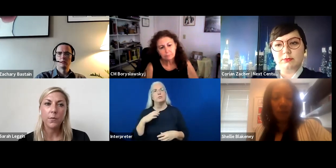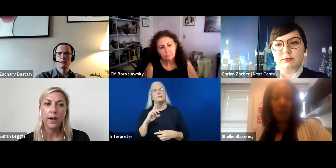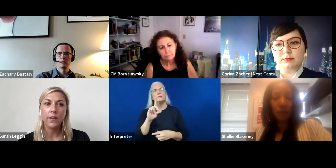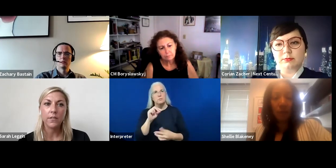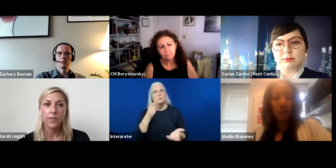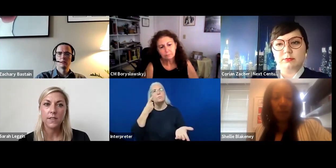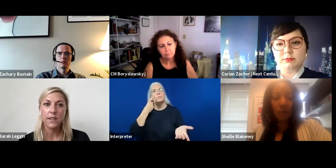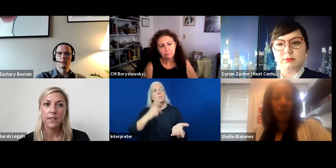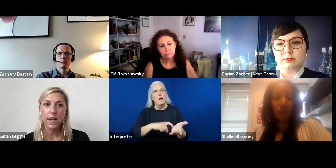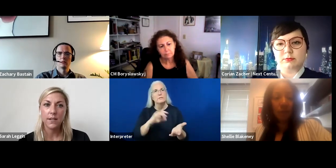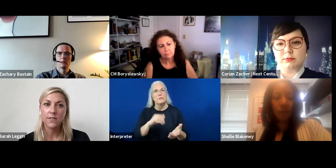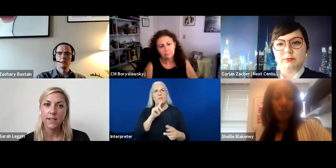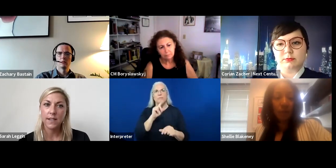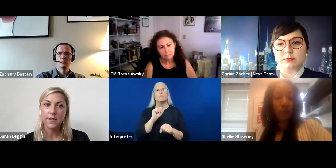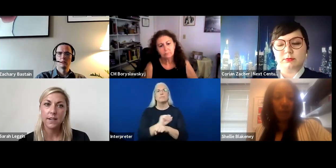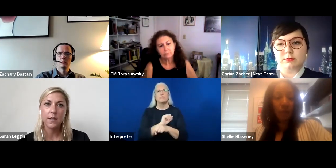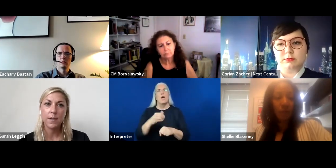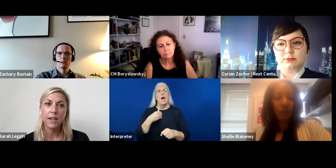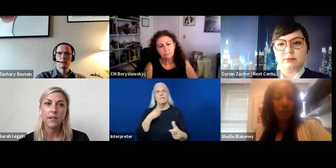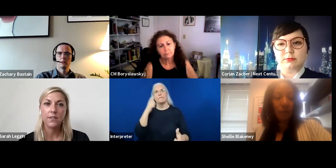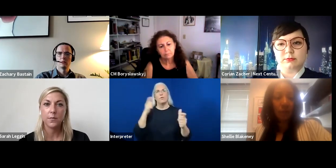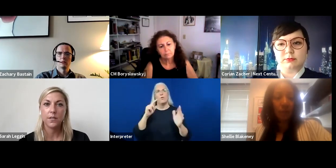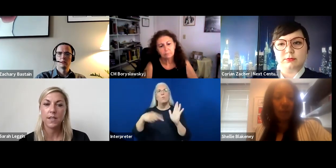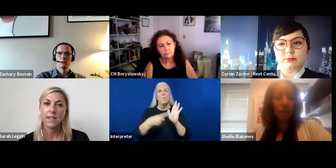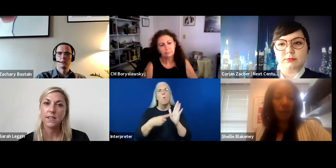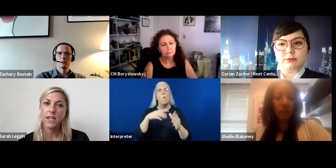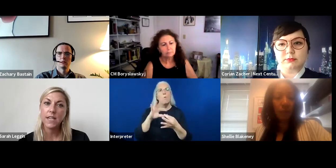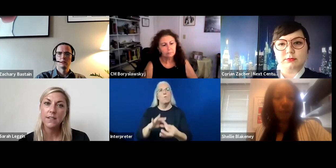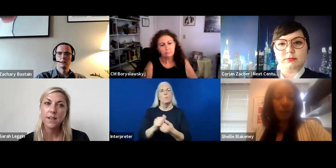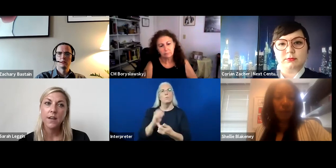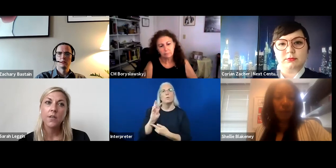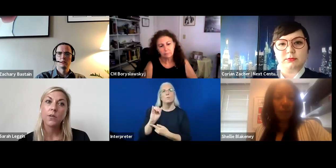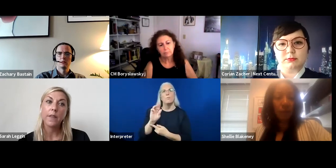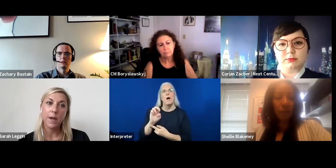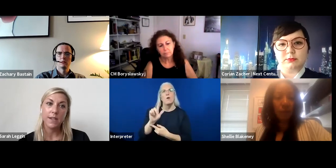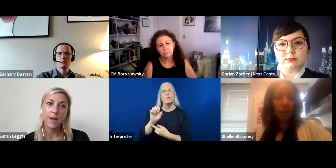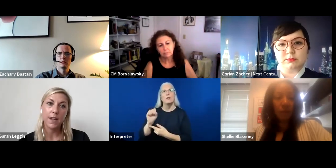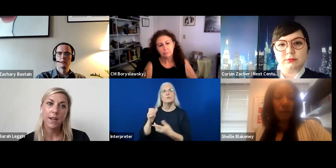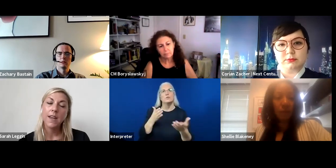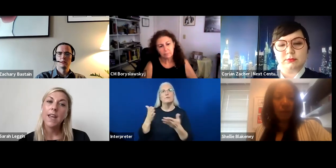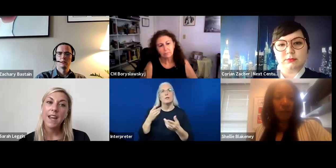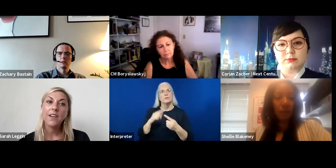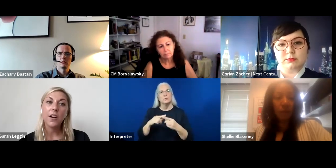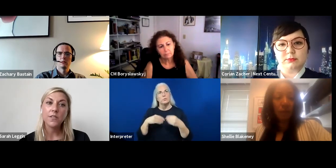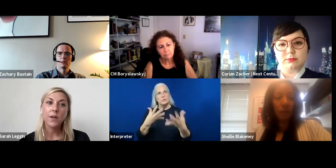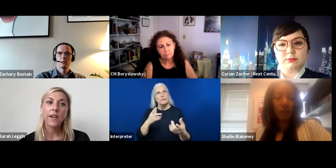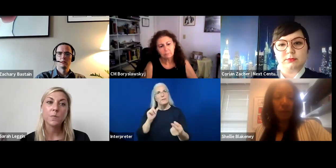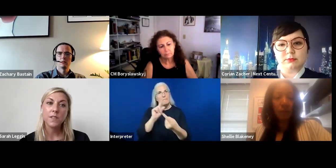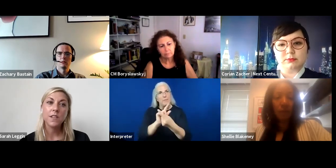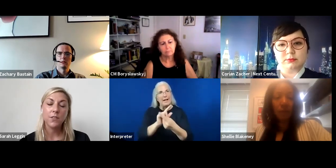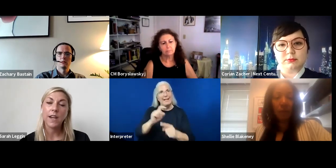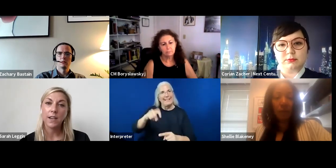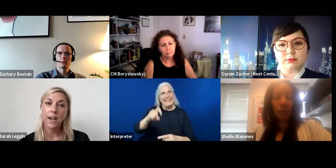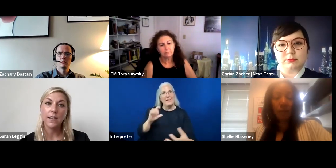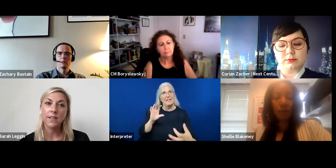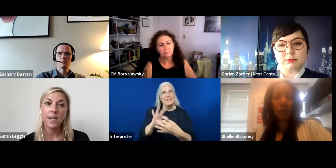of wireless services and devices in meeting consumers' connectivity needs throughout the pandemic, and also